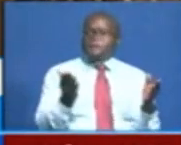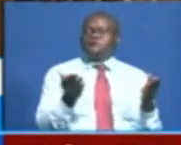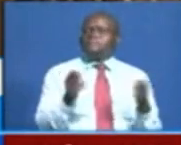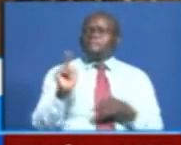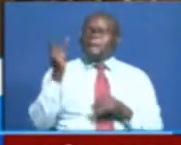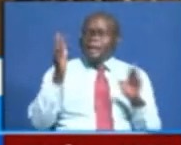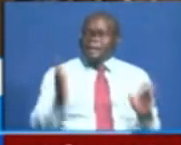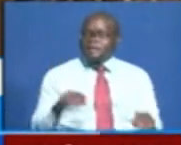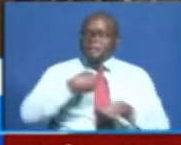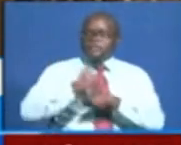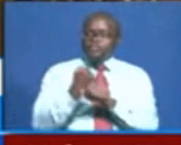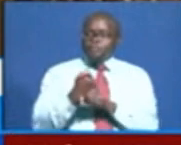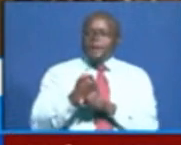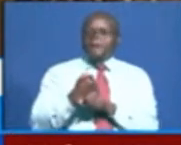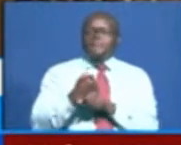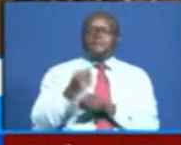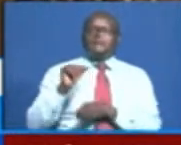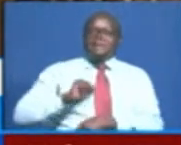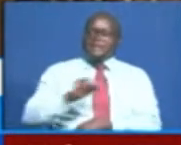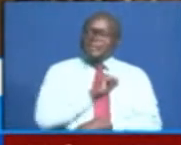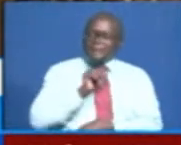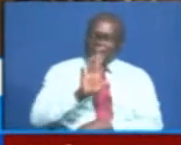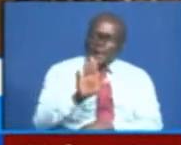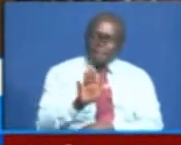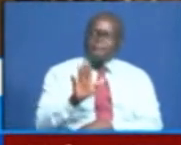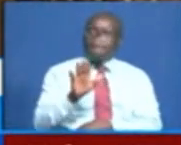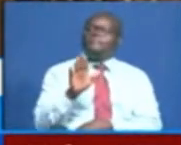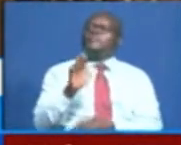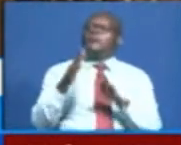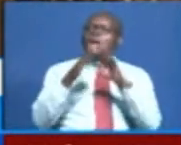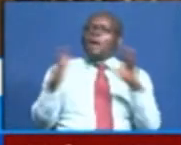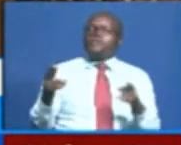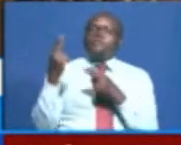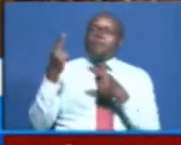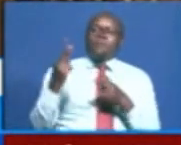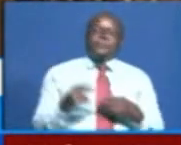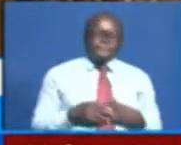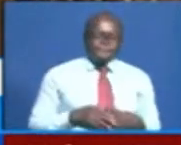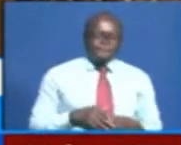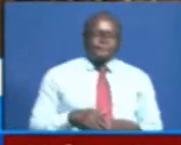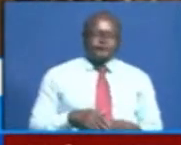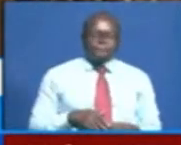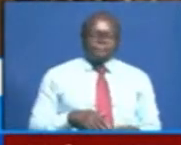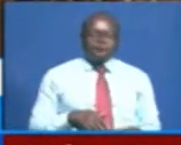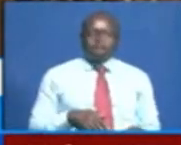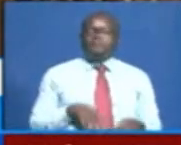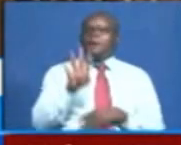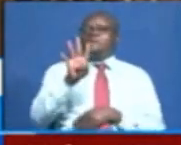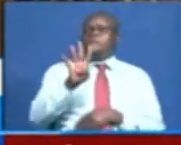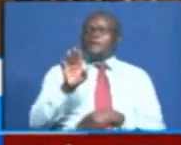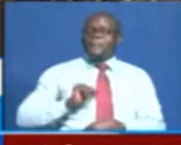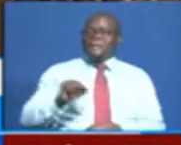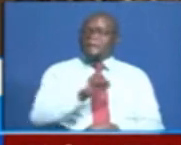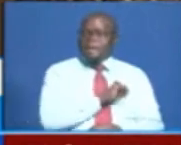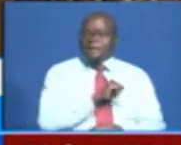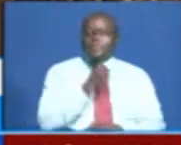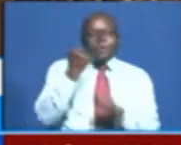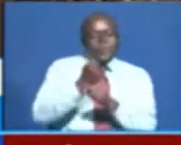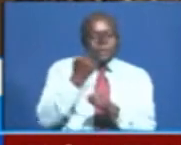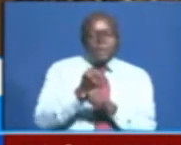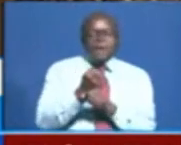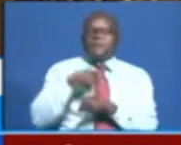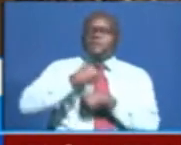to make the Senate their beacon of sobriety and hope. The First Senate will strive to reach out